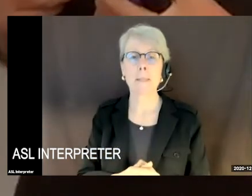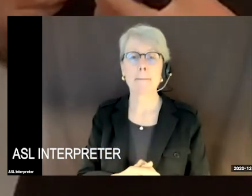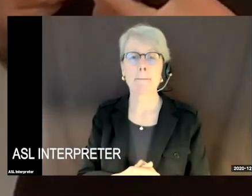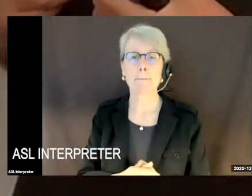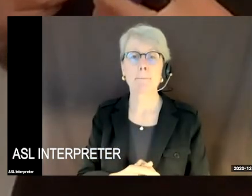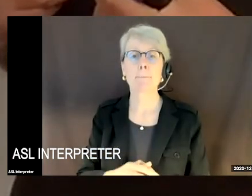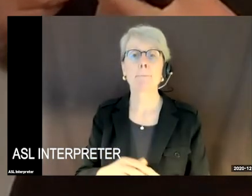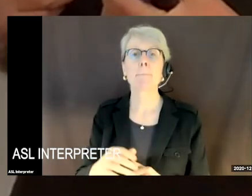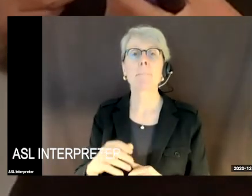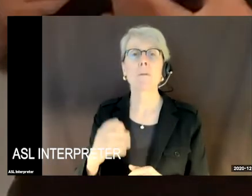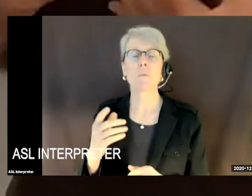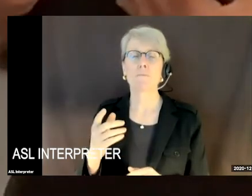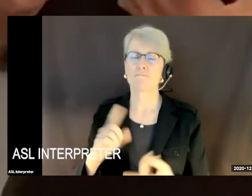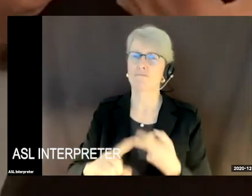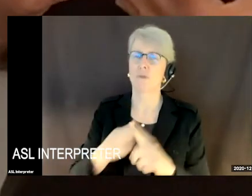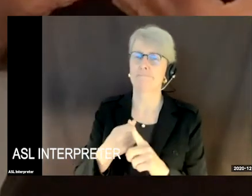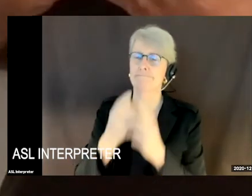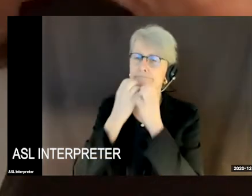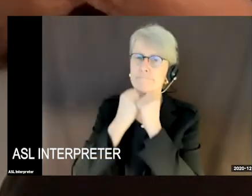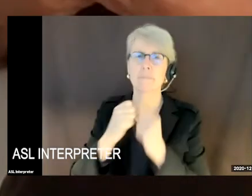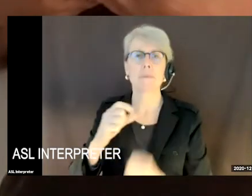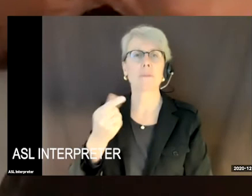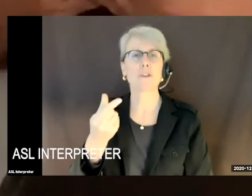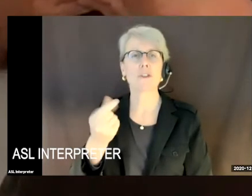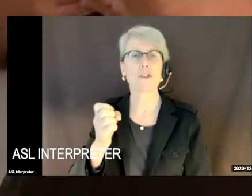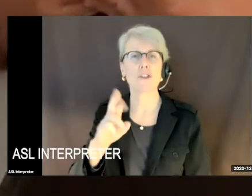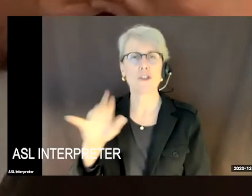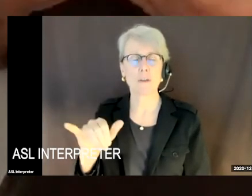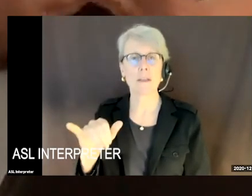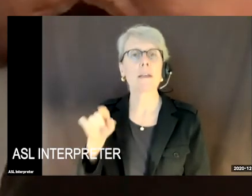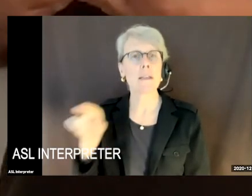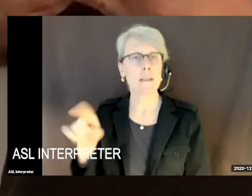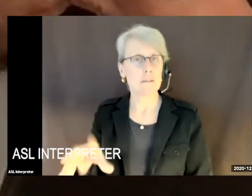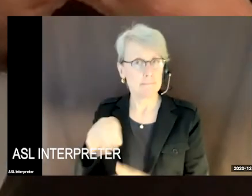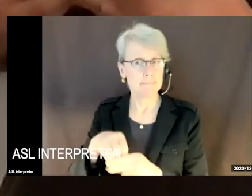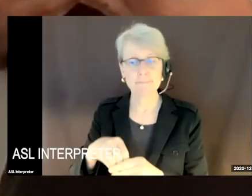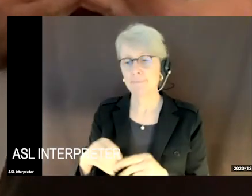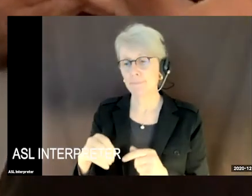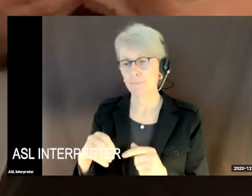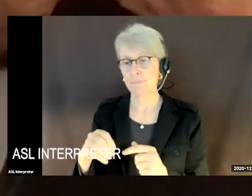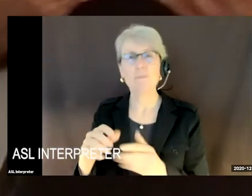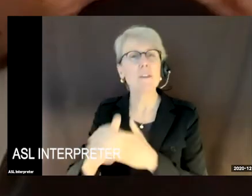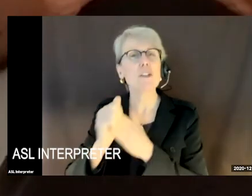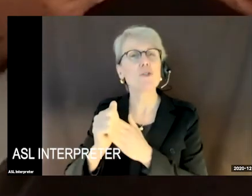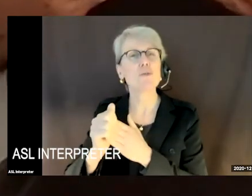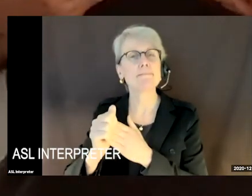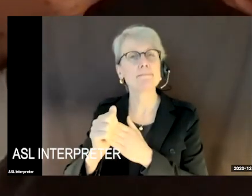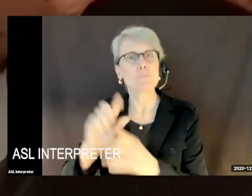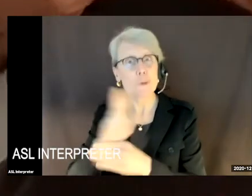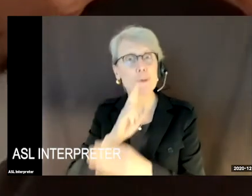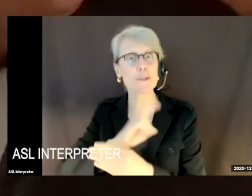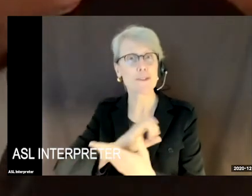listening. And the other one is we lost one of our dear friends, Jerry, about a year ago. And he was part of